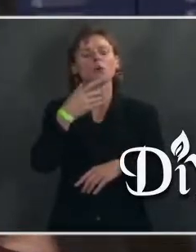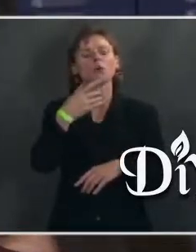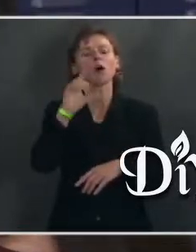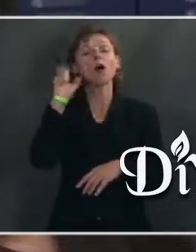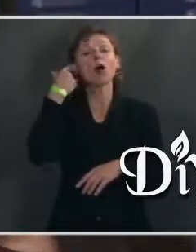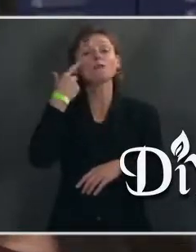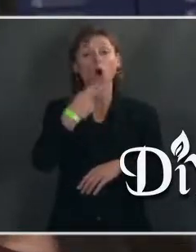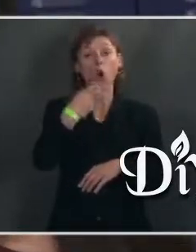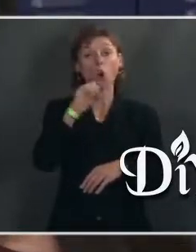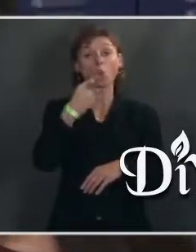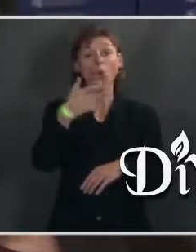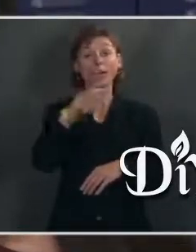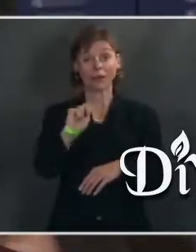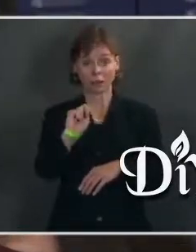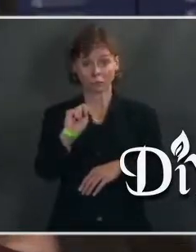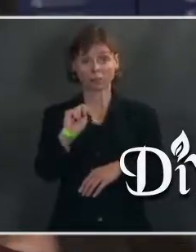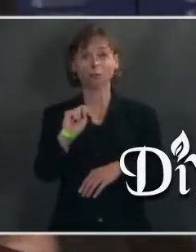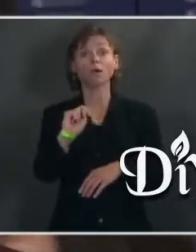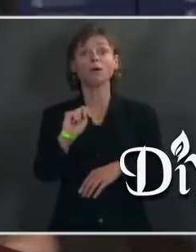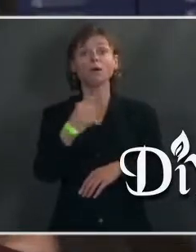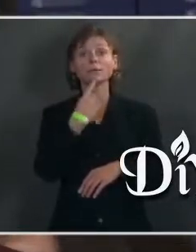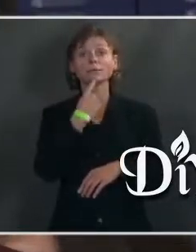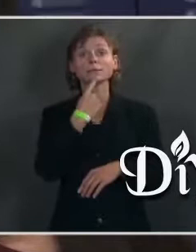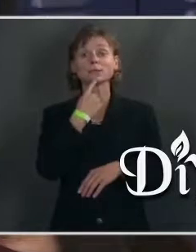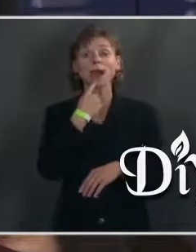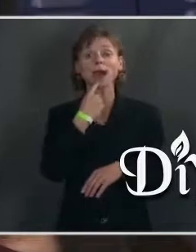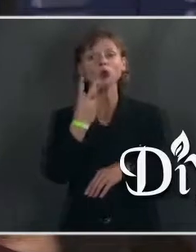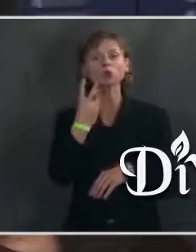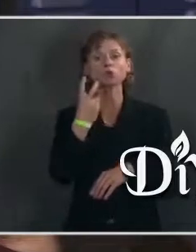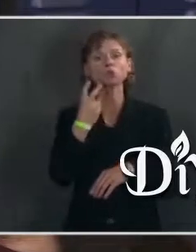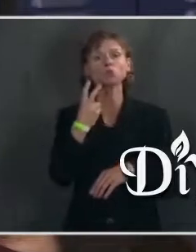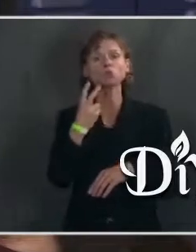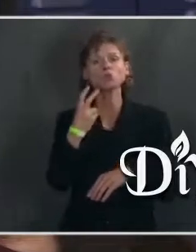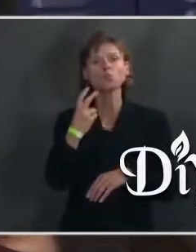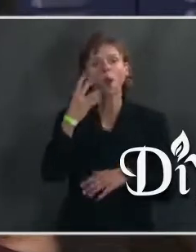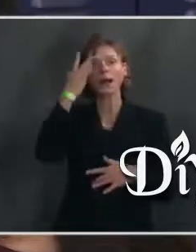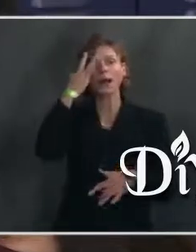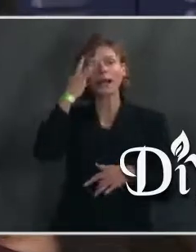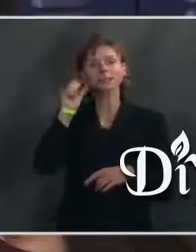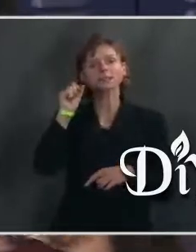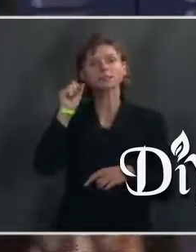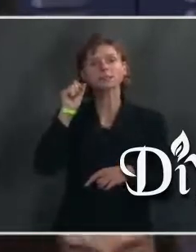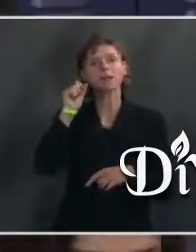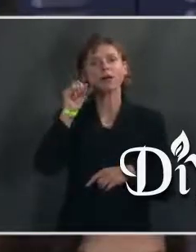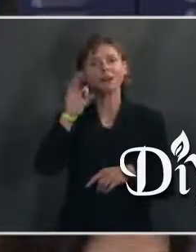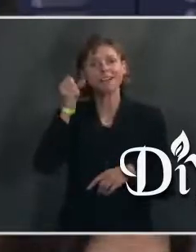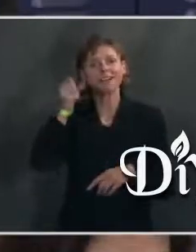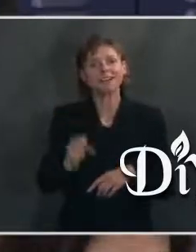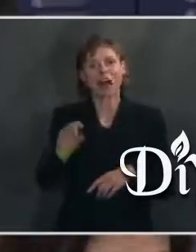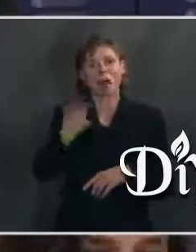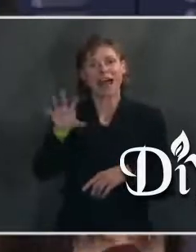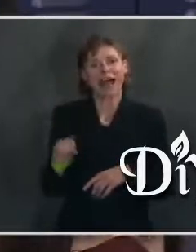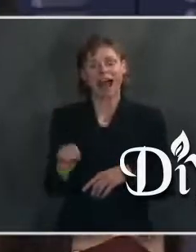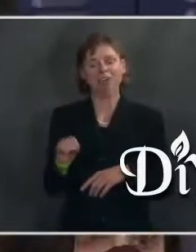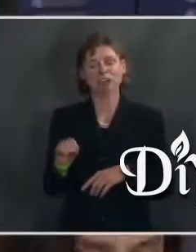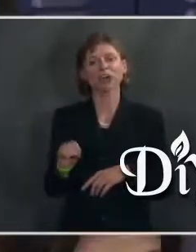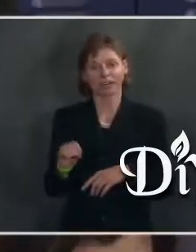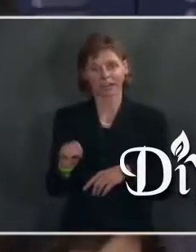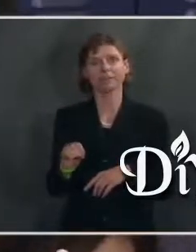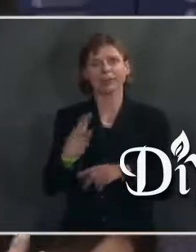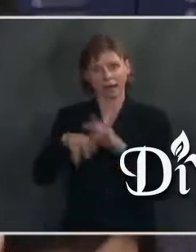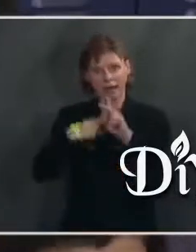said that there has been two more cases of the South African variant in Montgomery County and is in